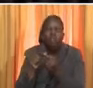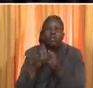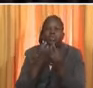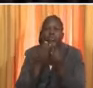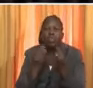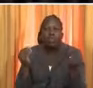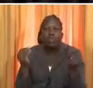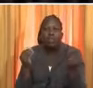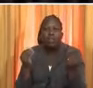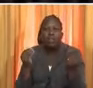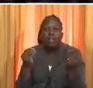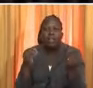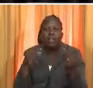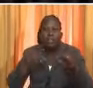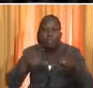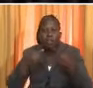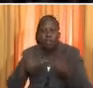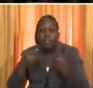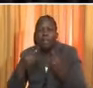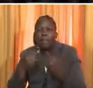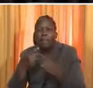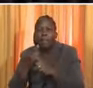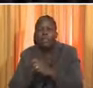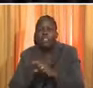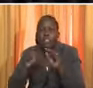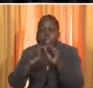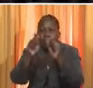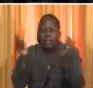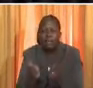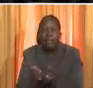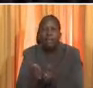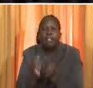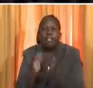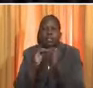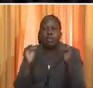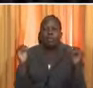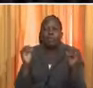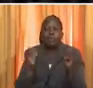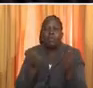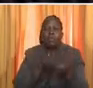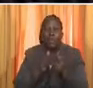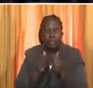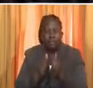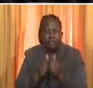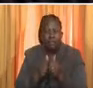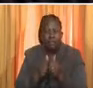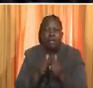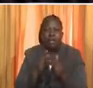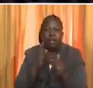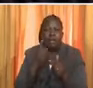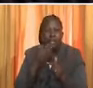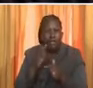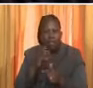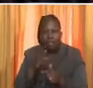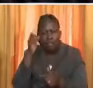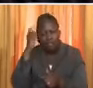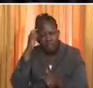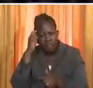tension and restore peace, unity, and tranquility in the country. To realize this objective